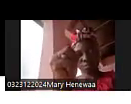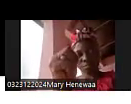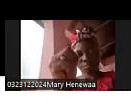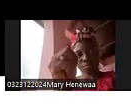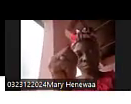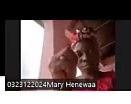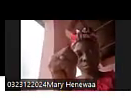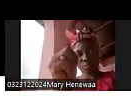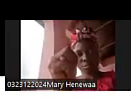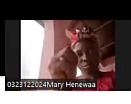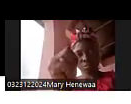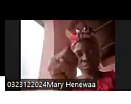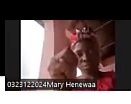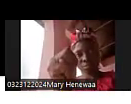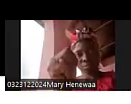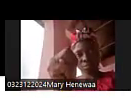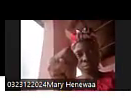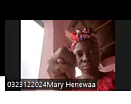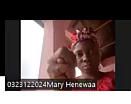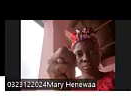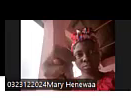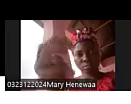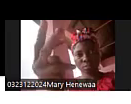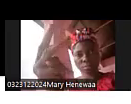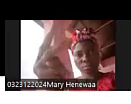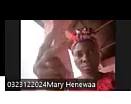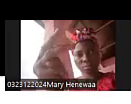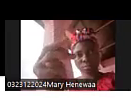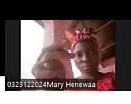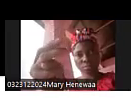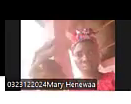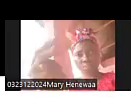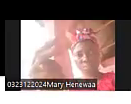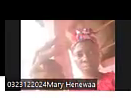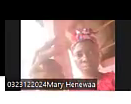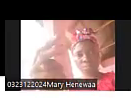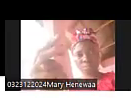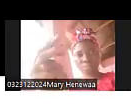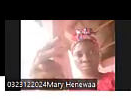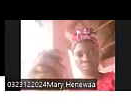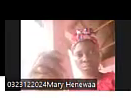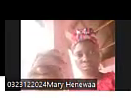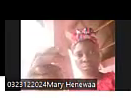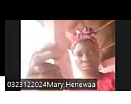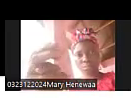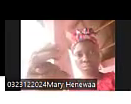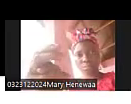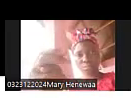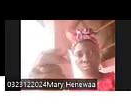M is like. Yeah, M is not like what you are doing now.